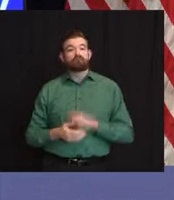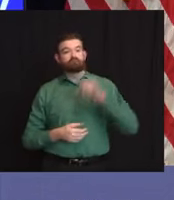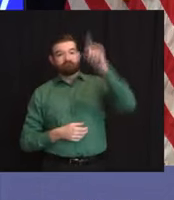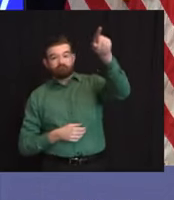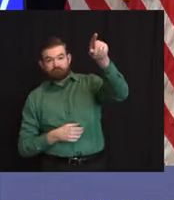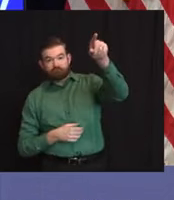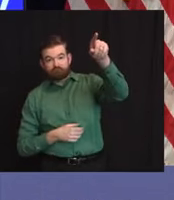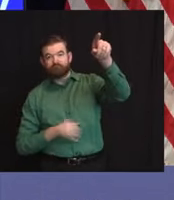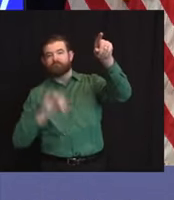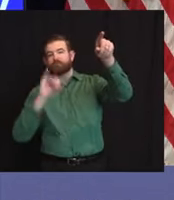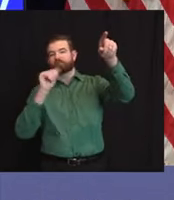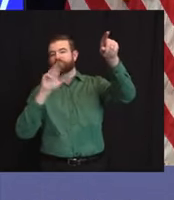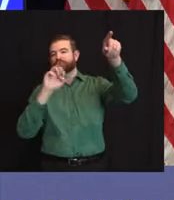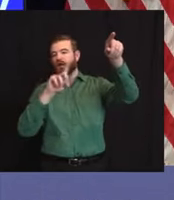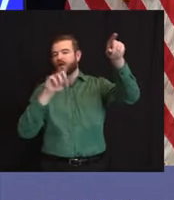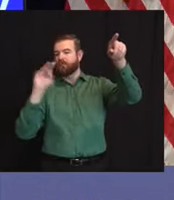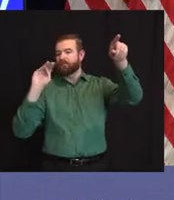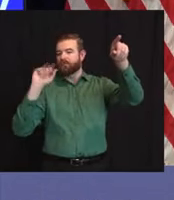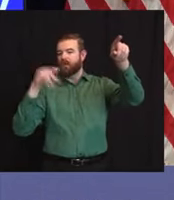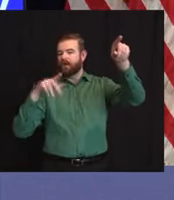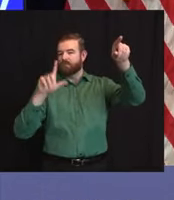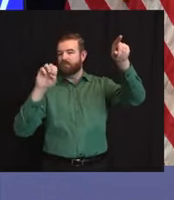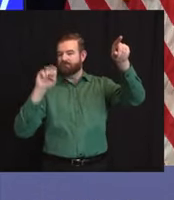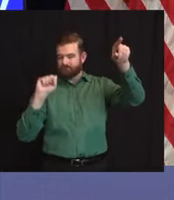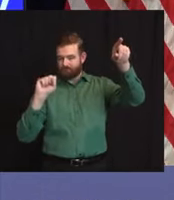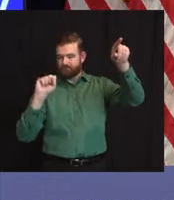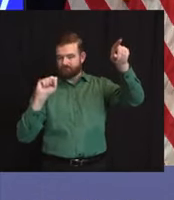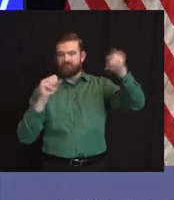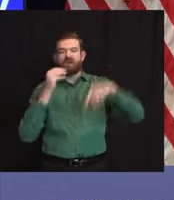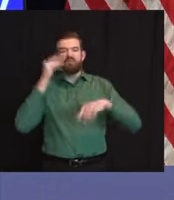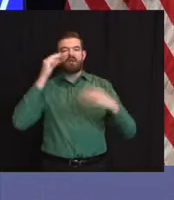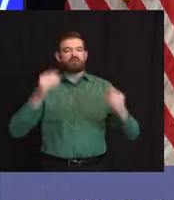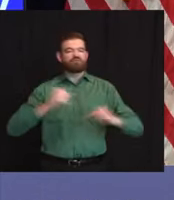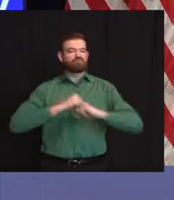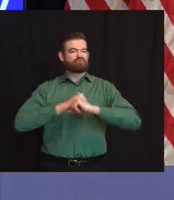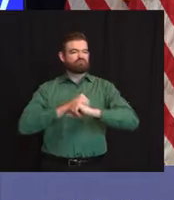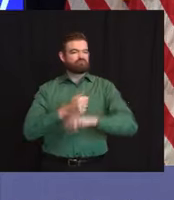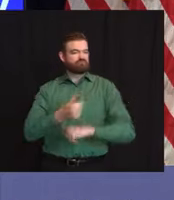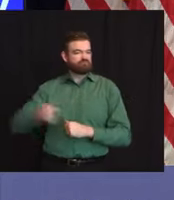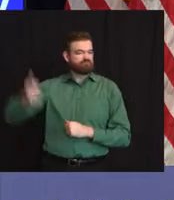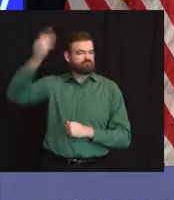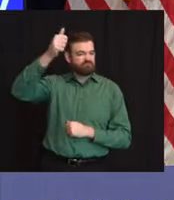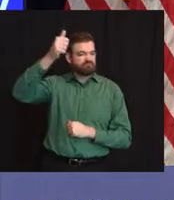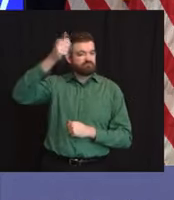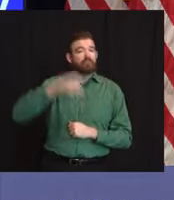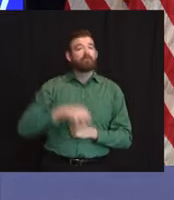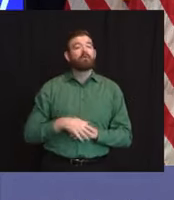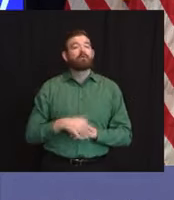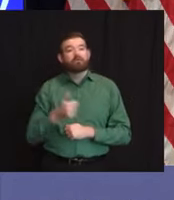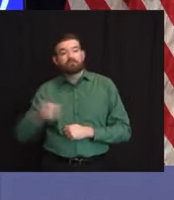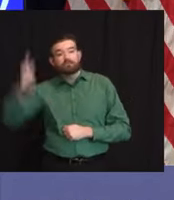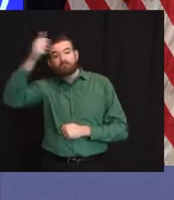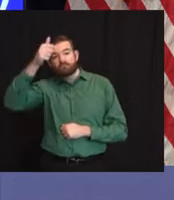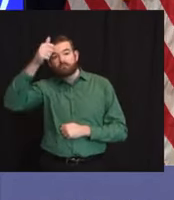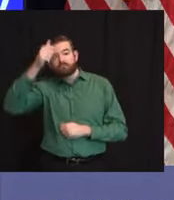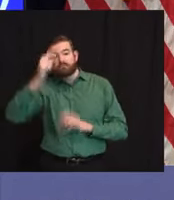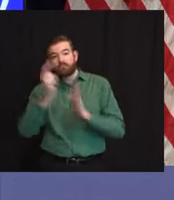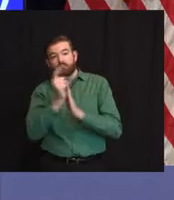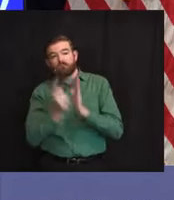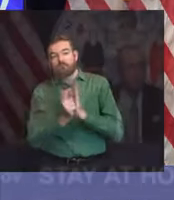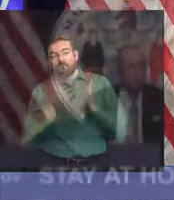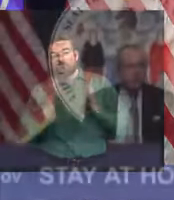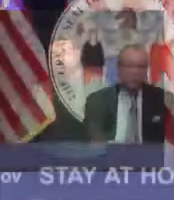by Chief Counsel Matt Plackett. Let's begin with our daily update on